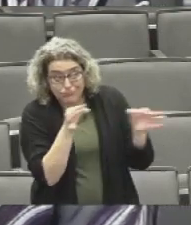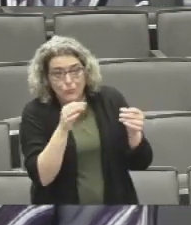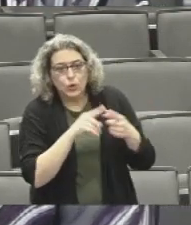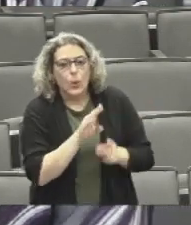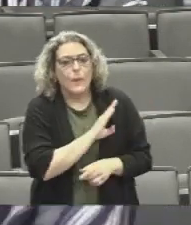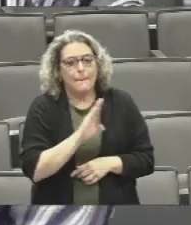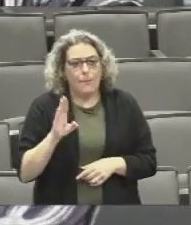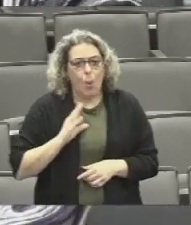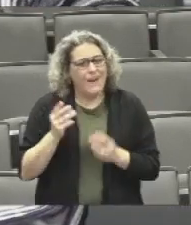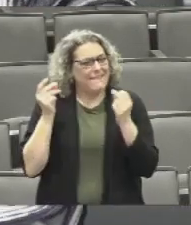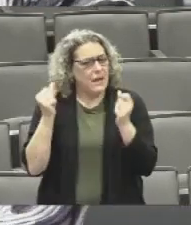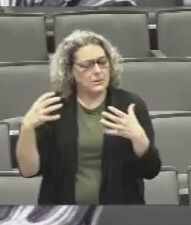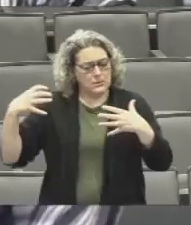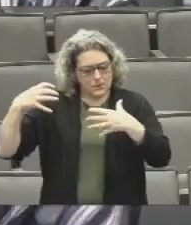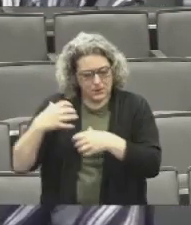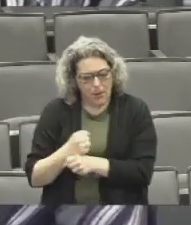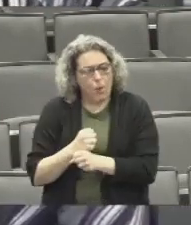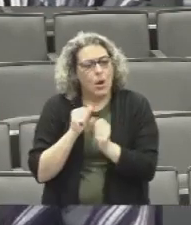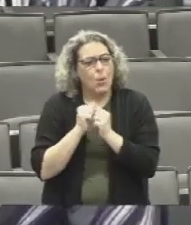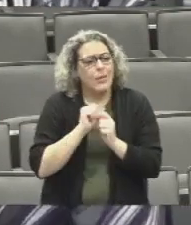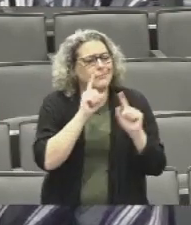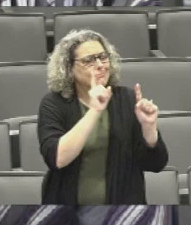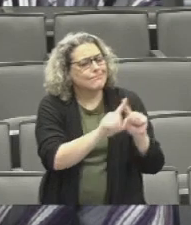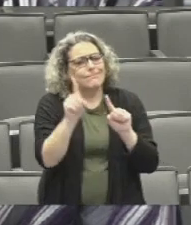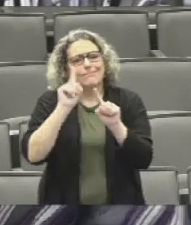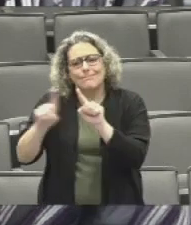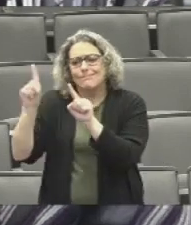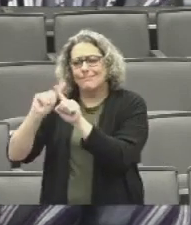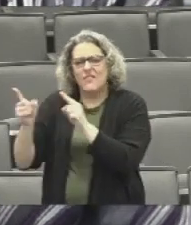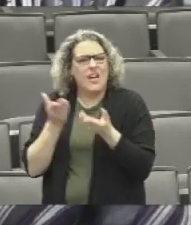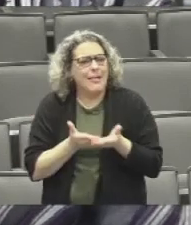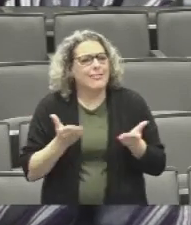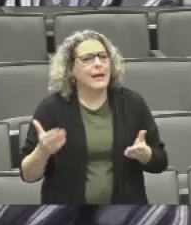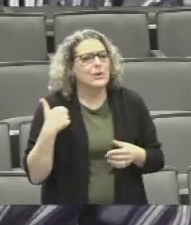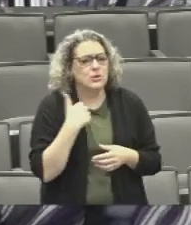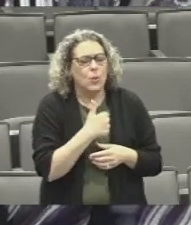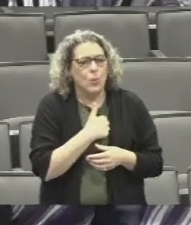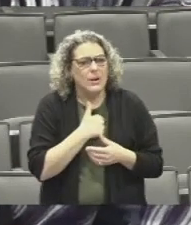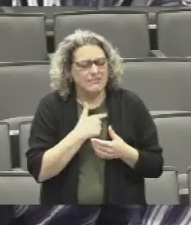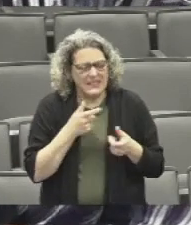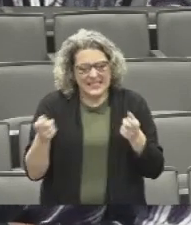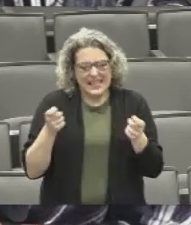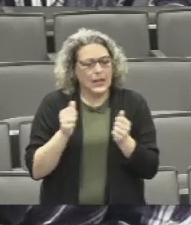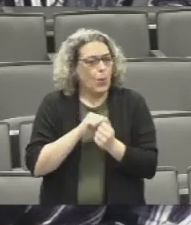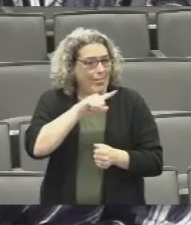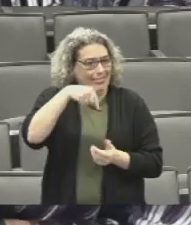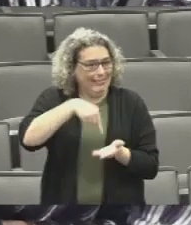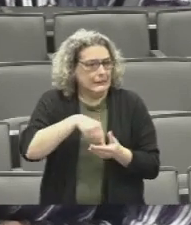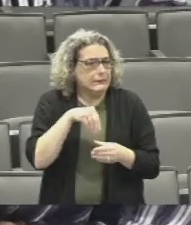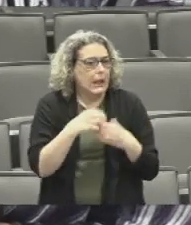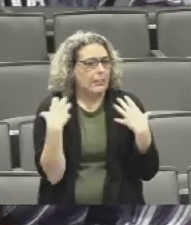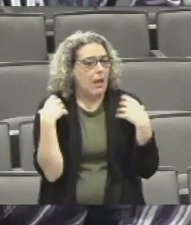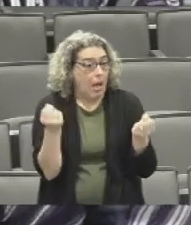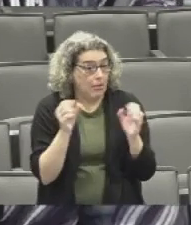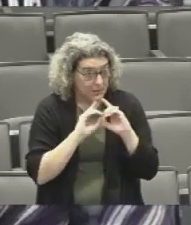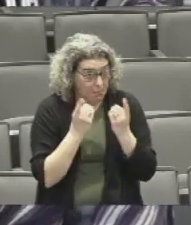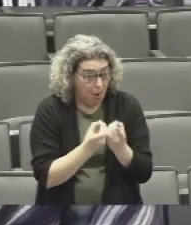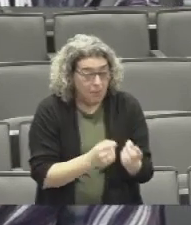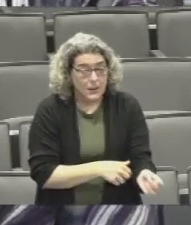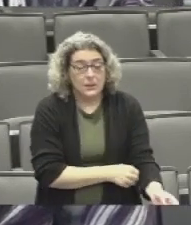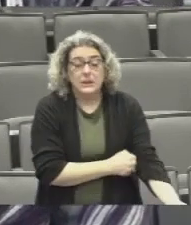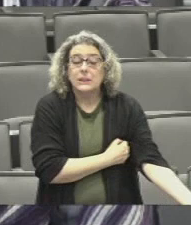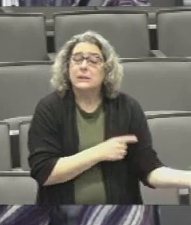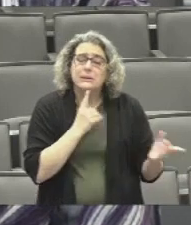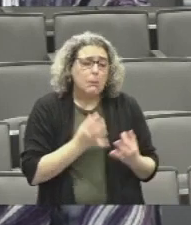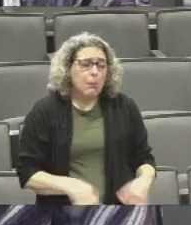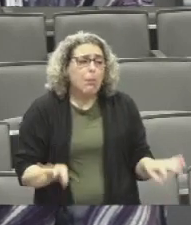quick summary about all the different operations that we have around this in the health department. I think that is important